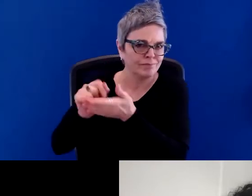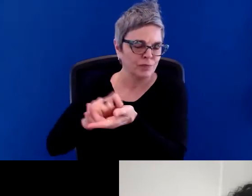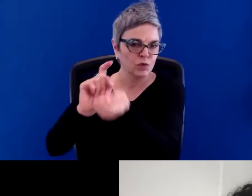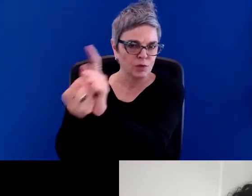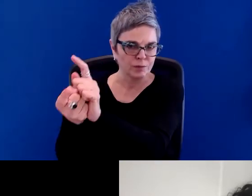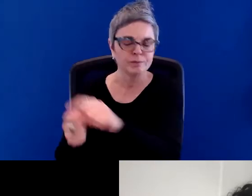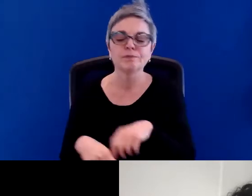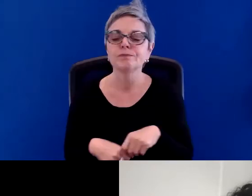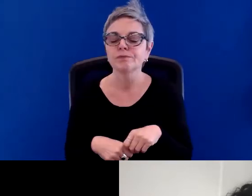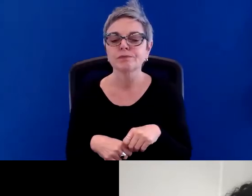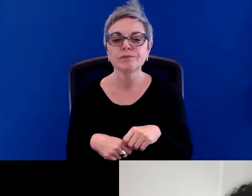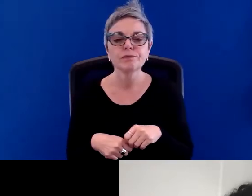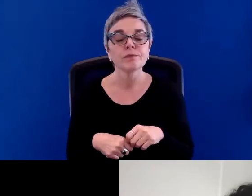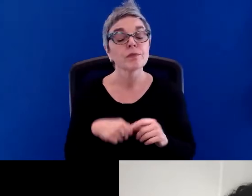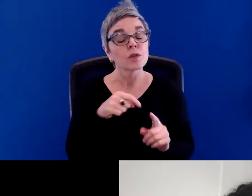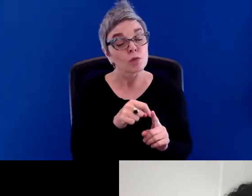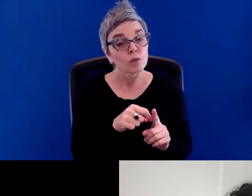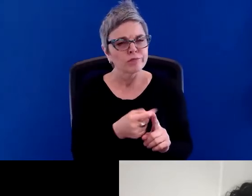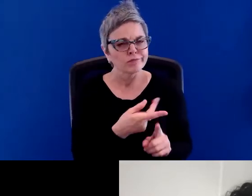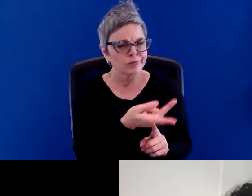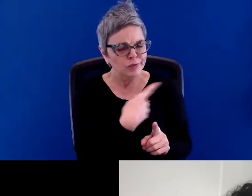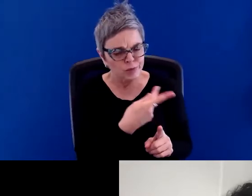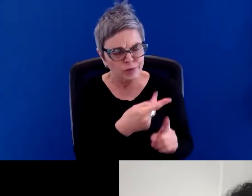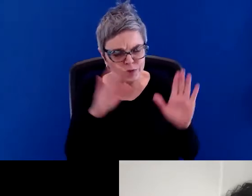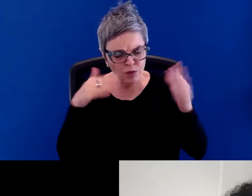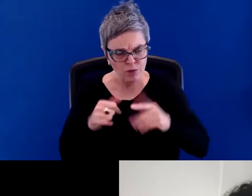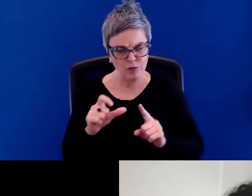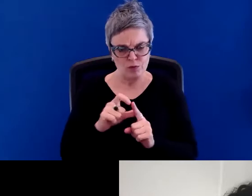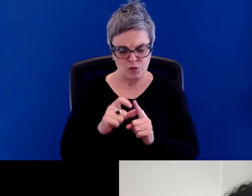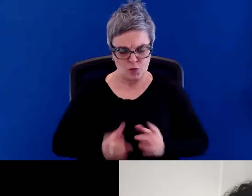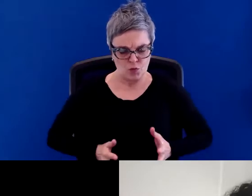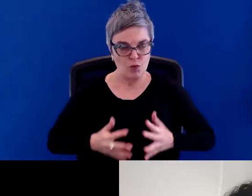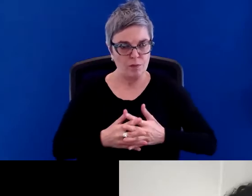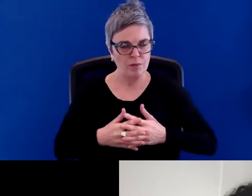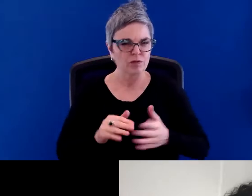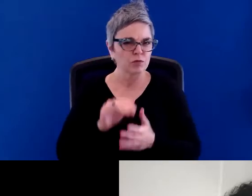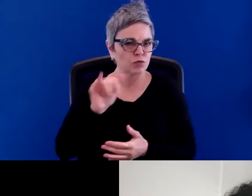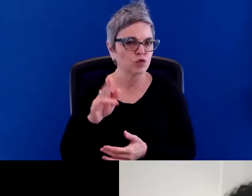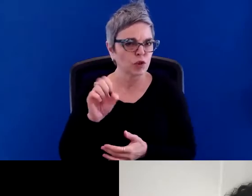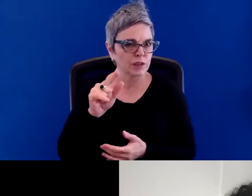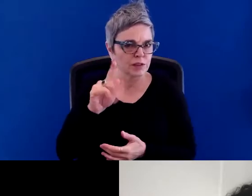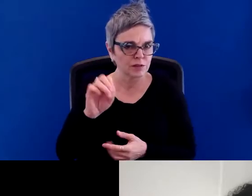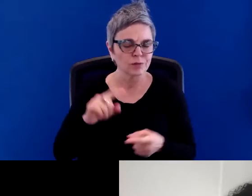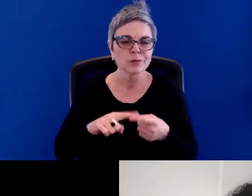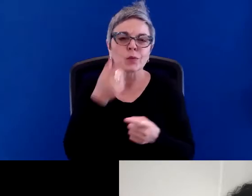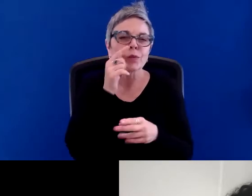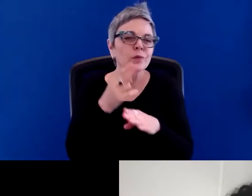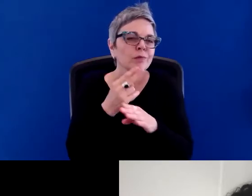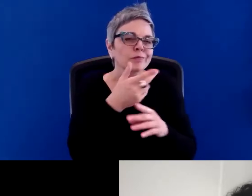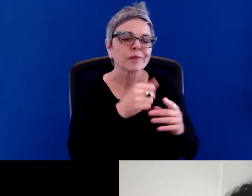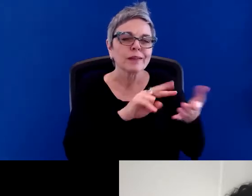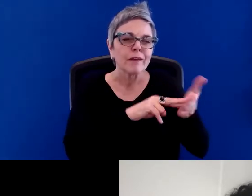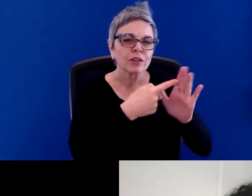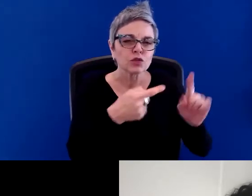with the term reproductive justice, we are drawing upon definitions from Ross, Solinger,